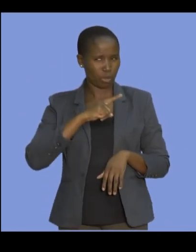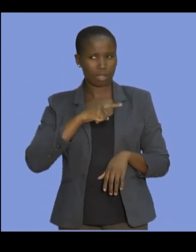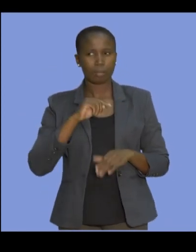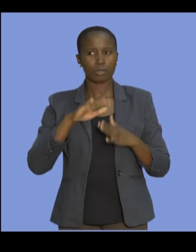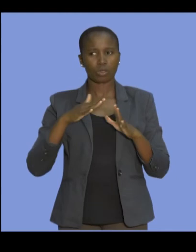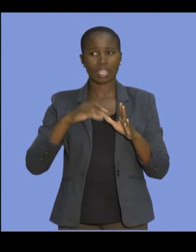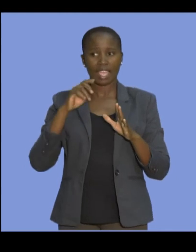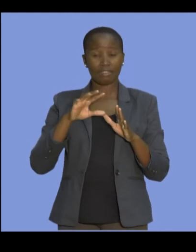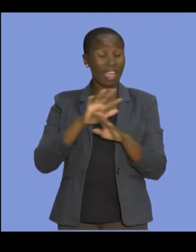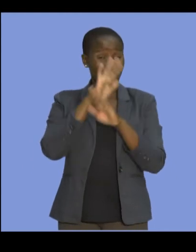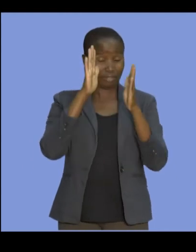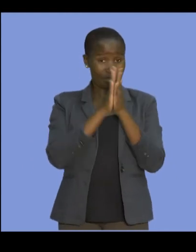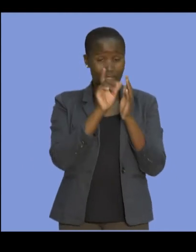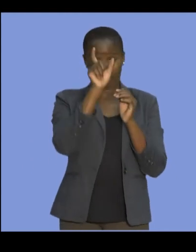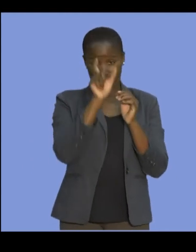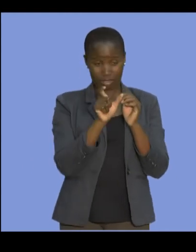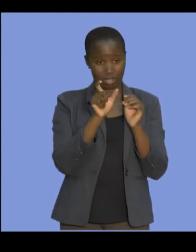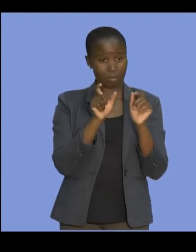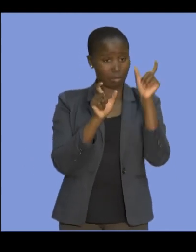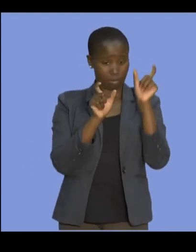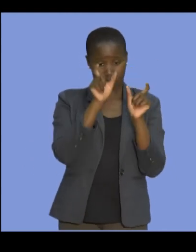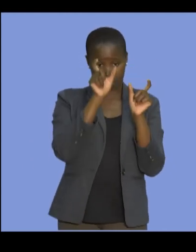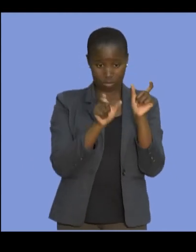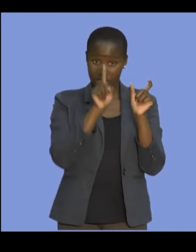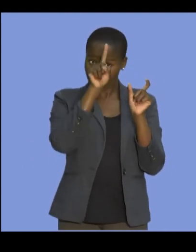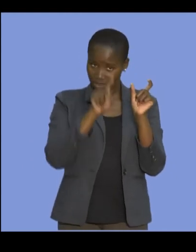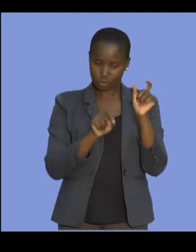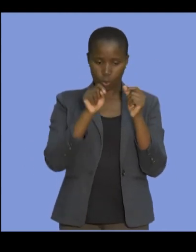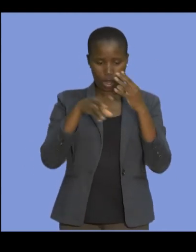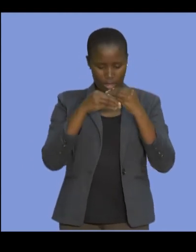this, you're getting 0.